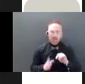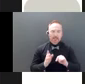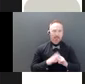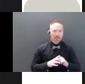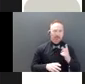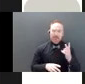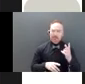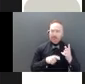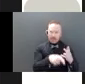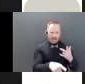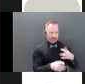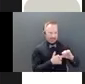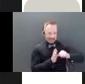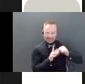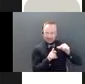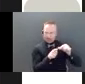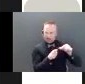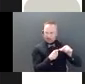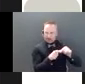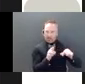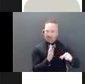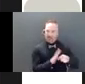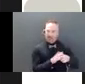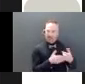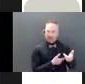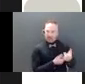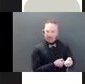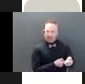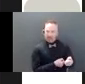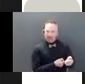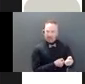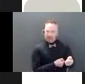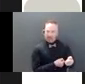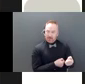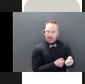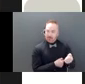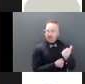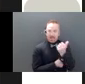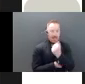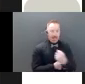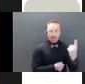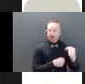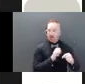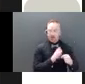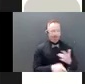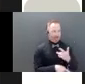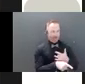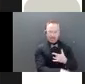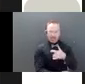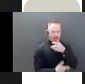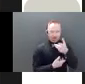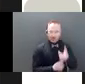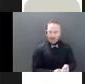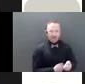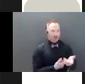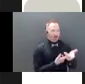of trust. So that can be anyone that person trusts and causes harm or distress. And that can be different